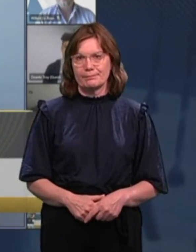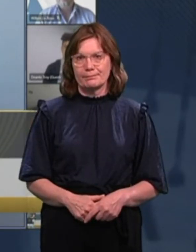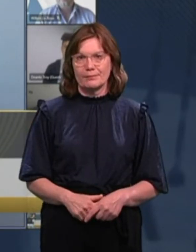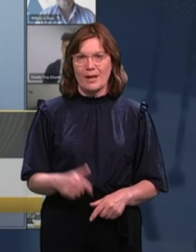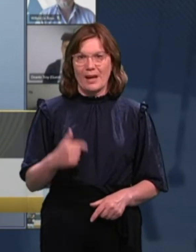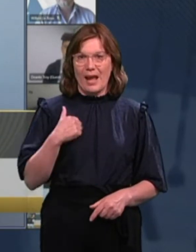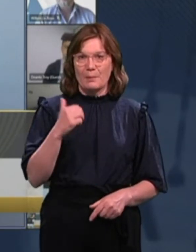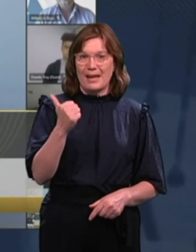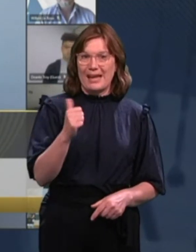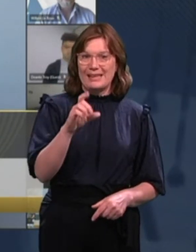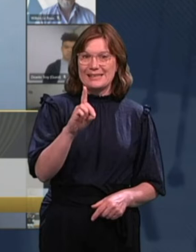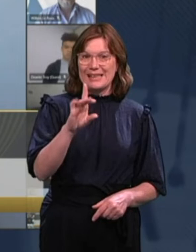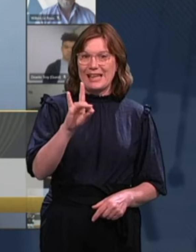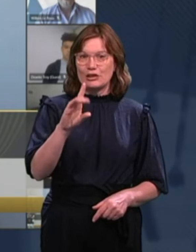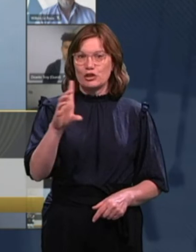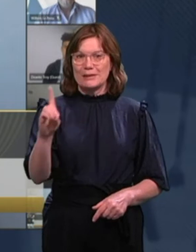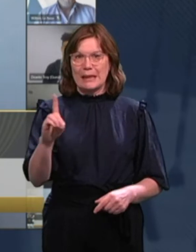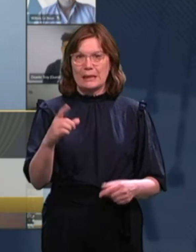with ADHD.